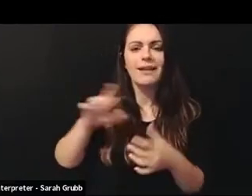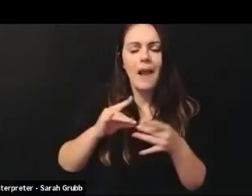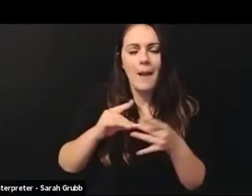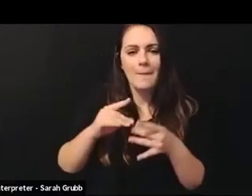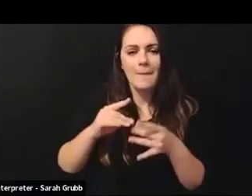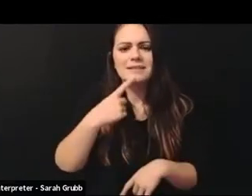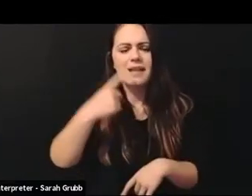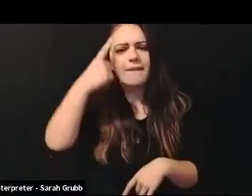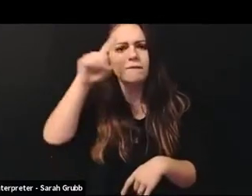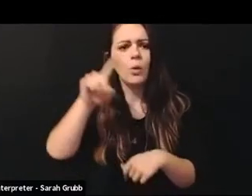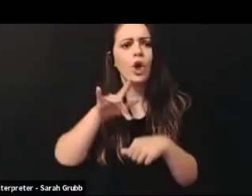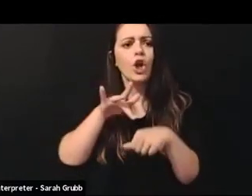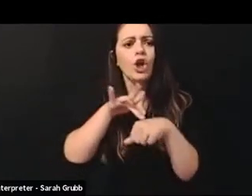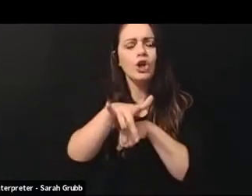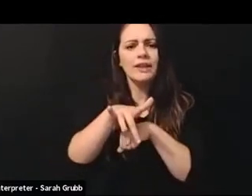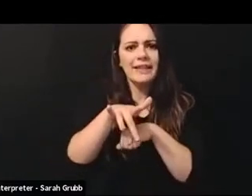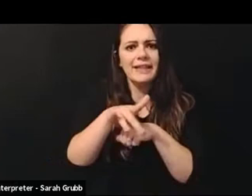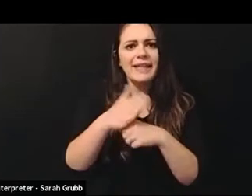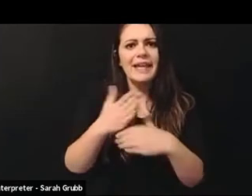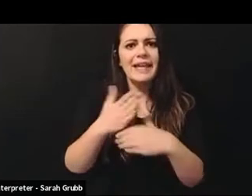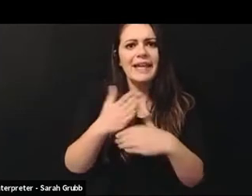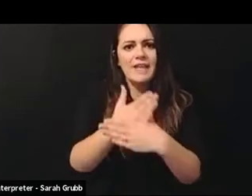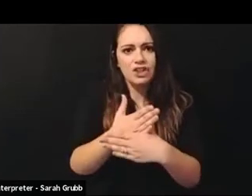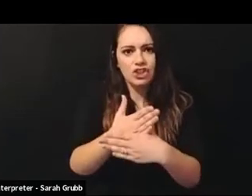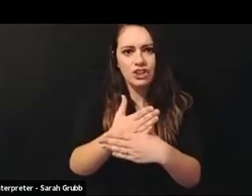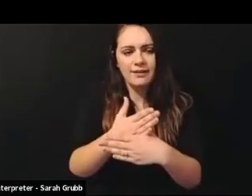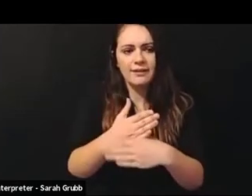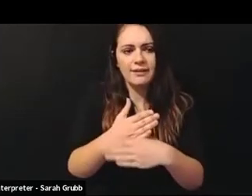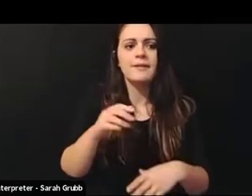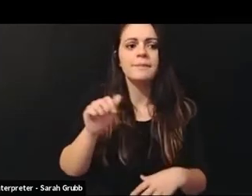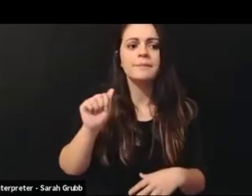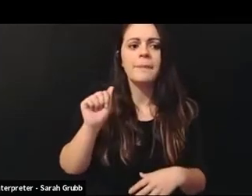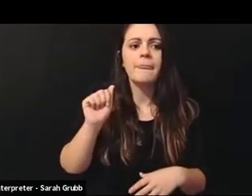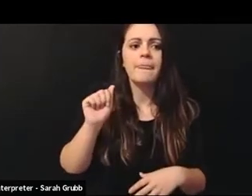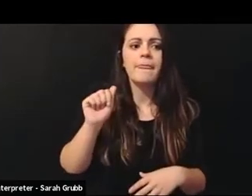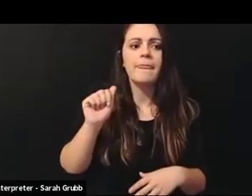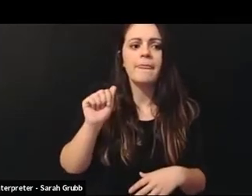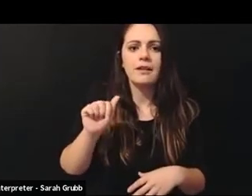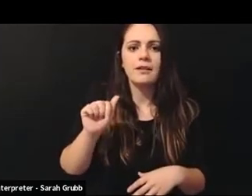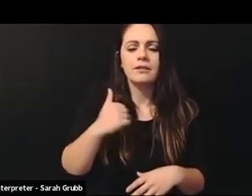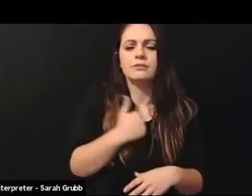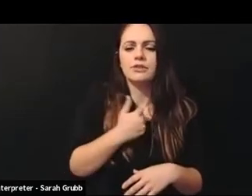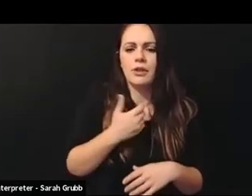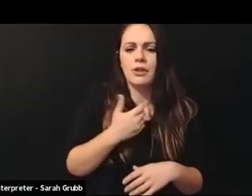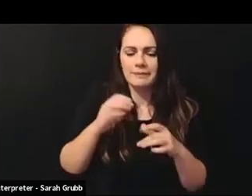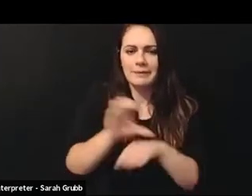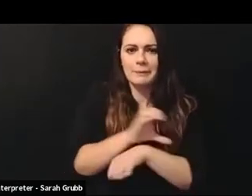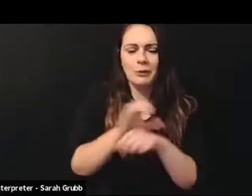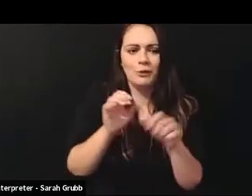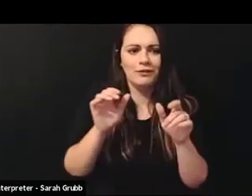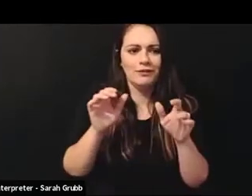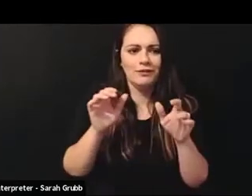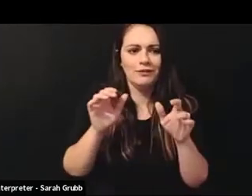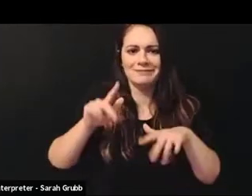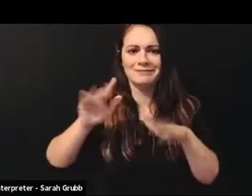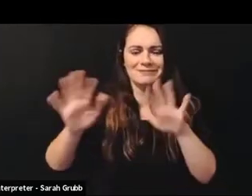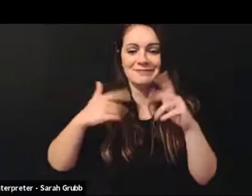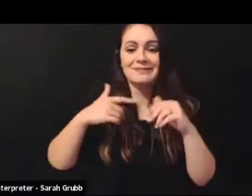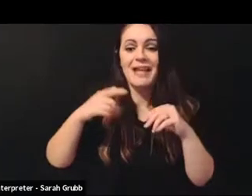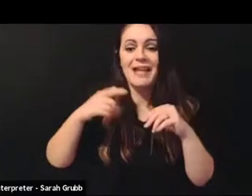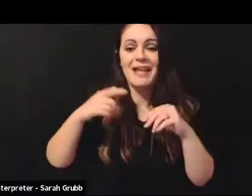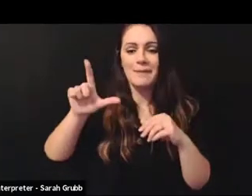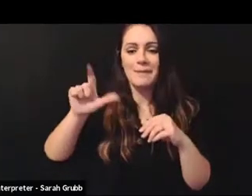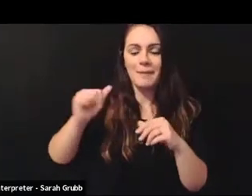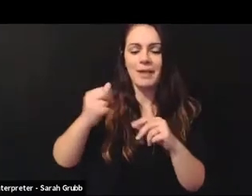intervention, Alabama is using, I hate when this thing moves after a while. Alabama is using